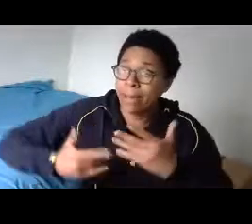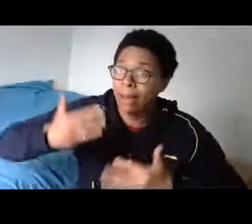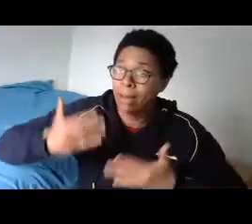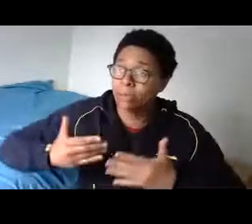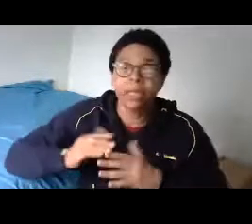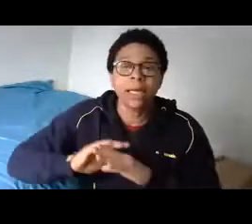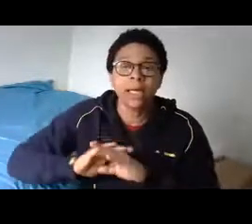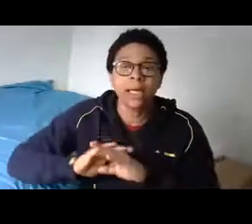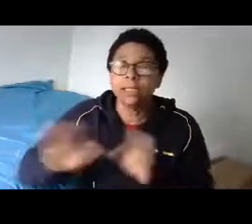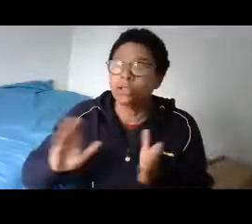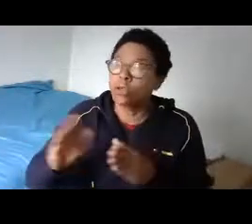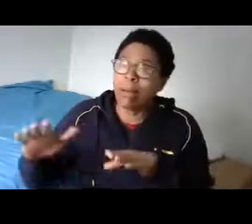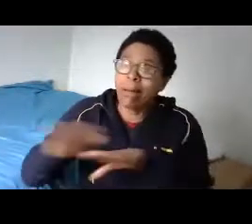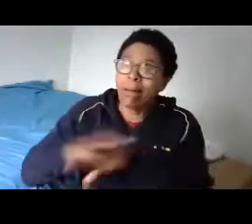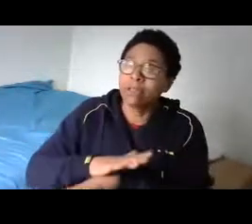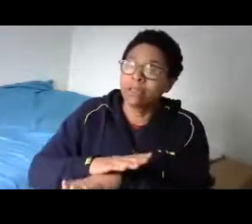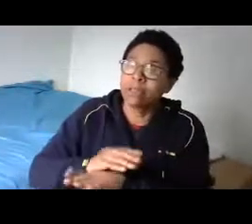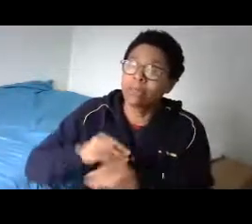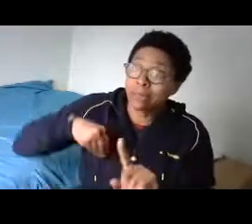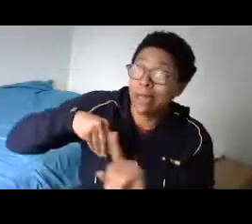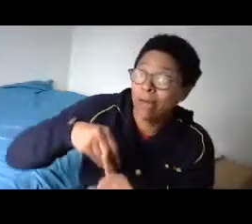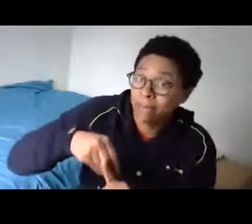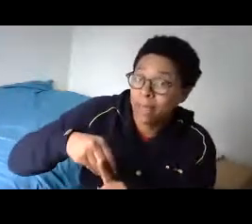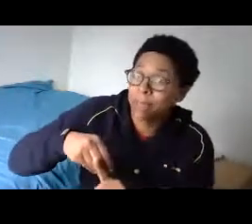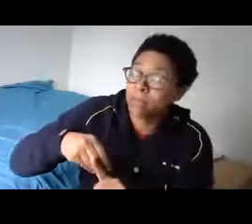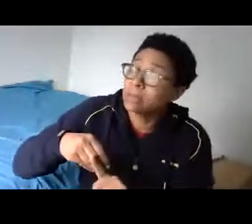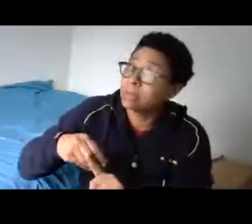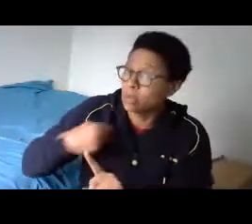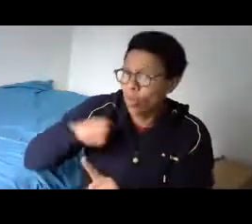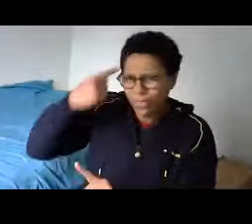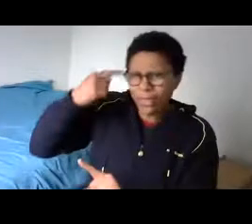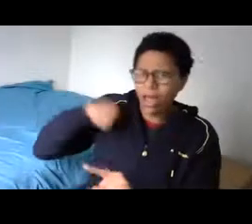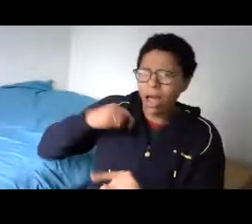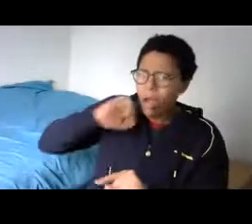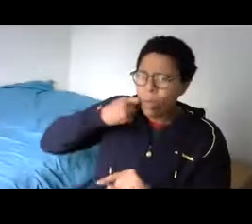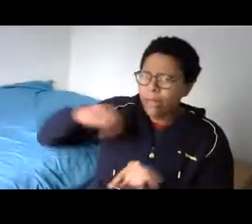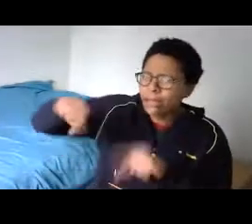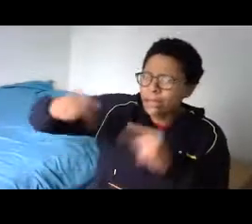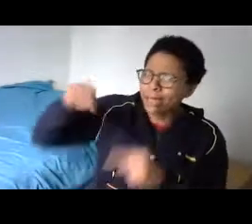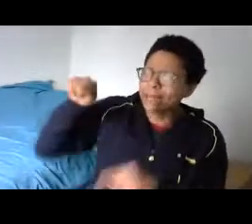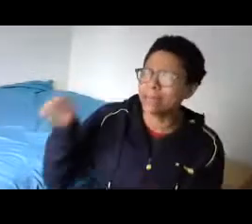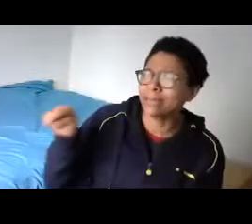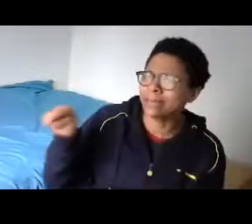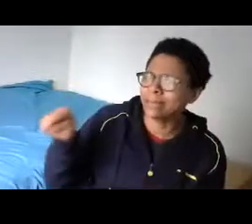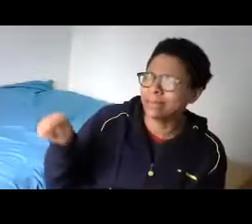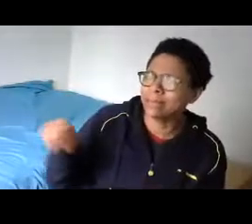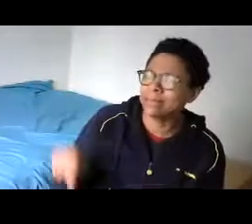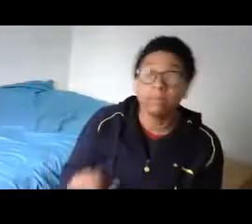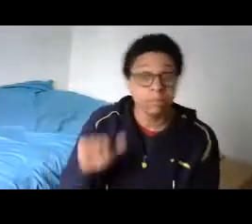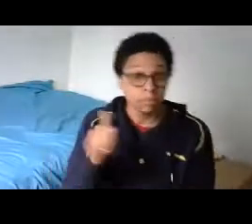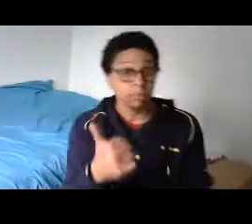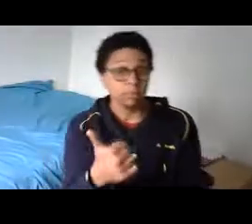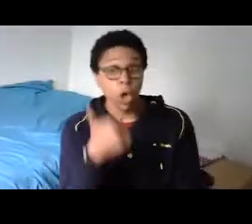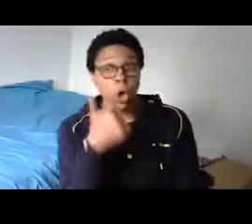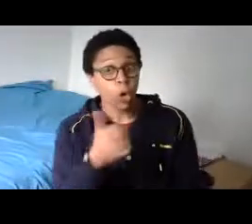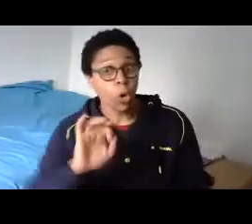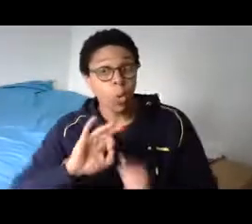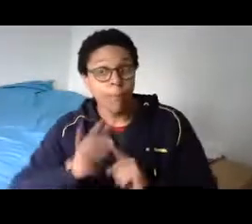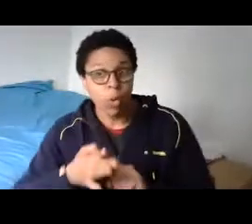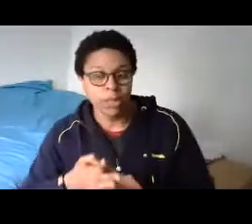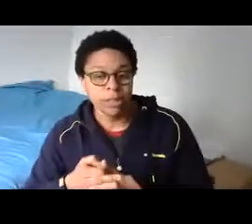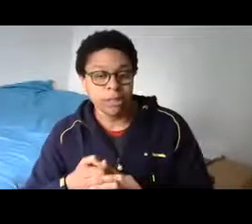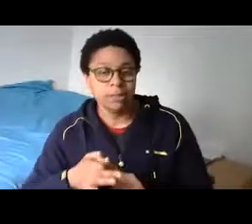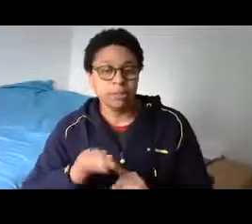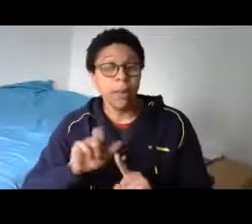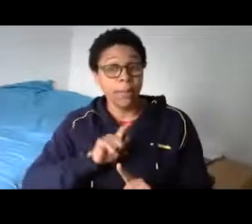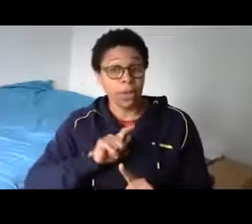payments. Yeah, exactly. And that is really good point to challenge them on, and either pay more